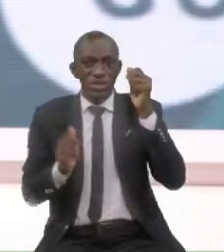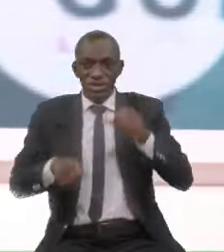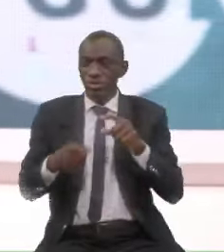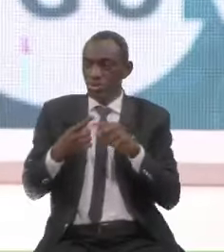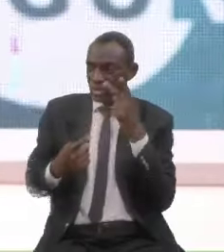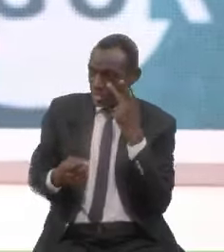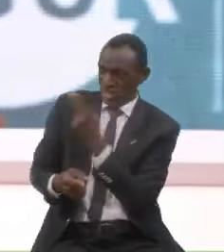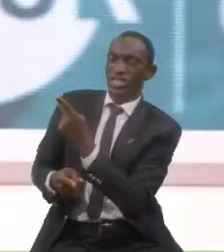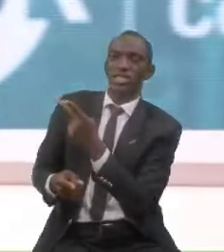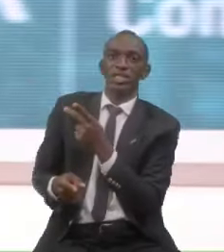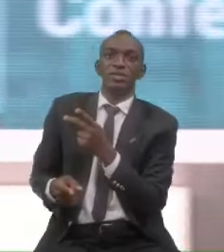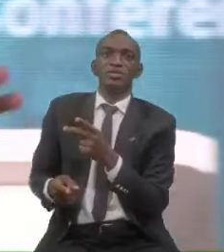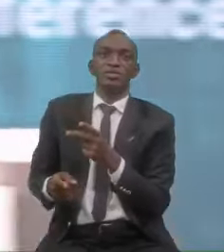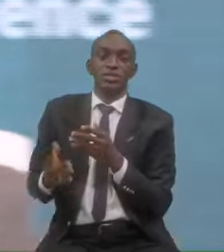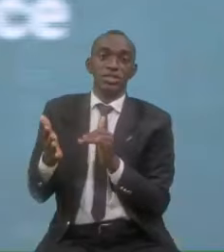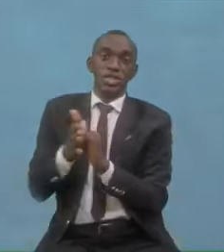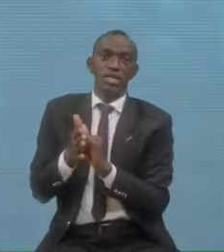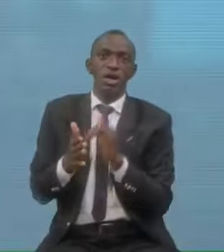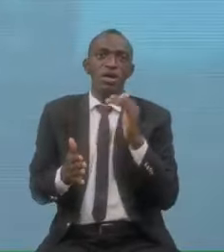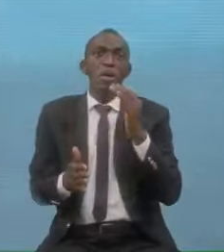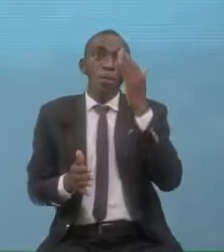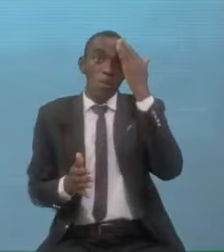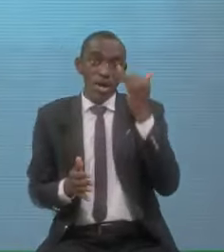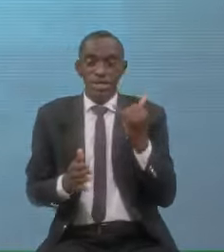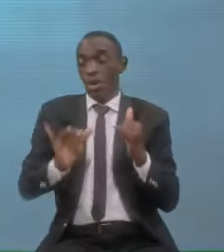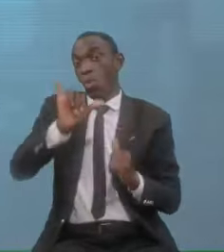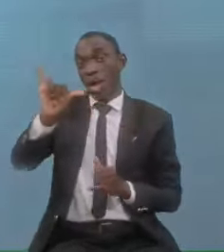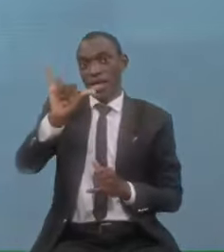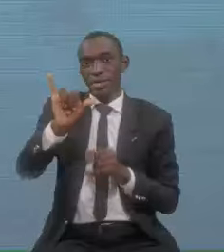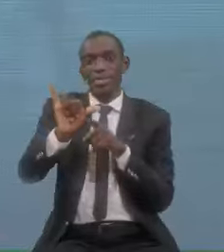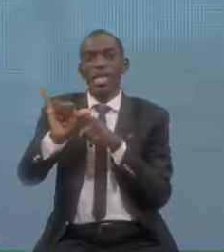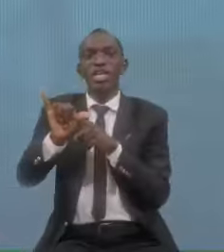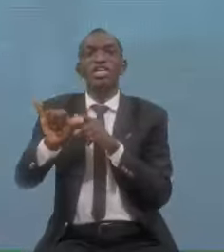Why? The yoke-breaking spirit. The